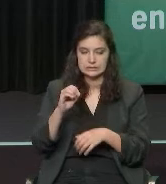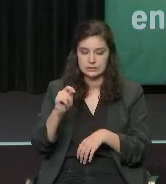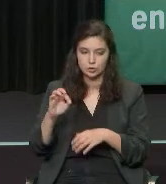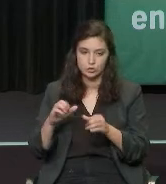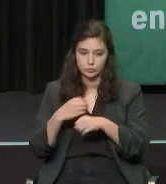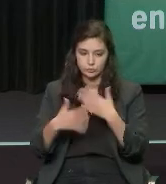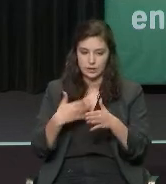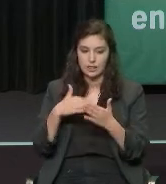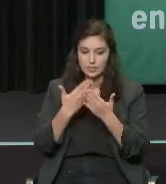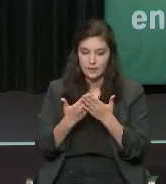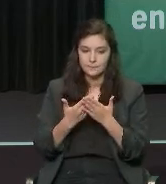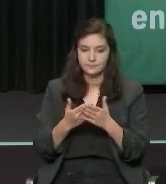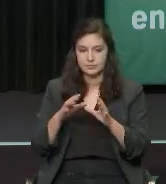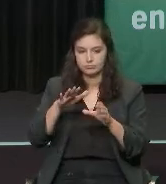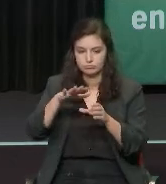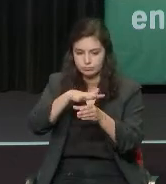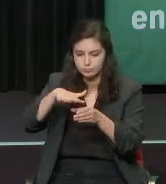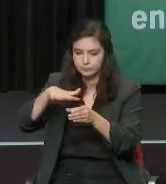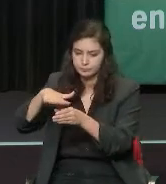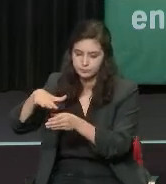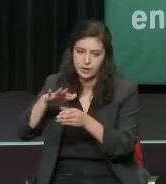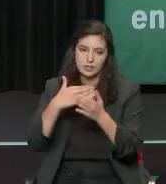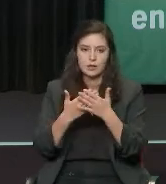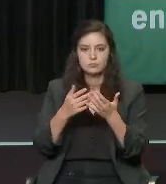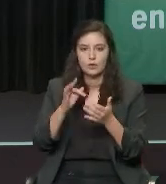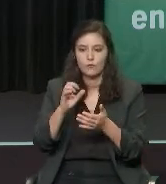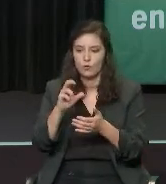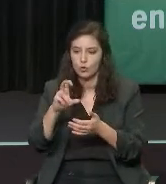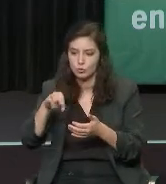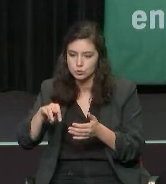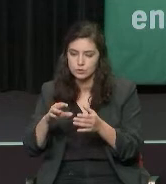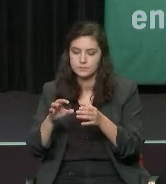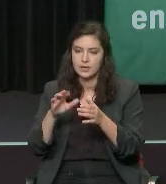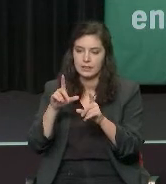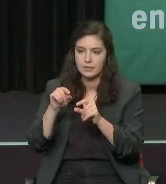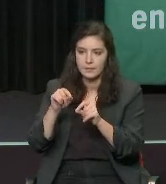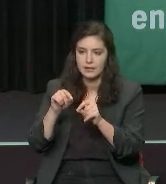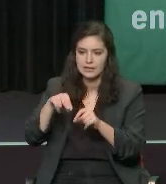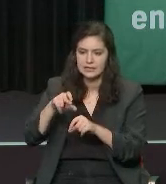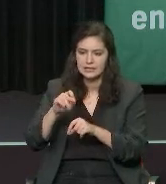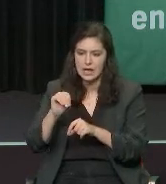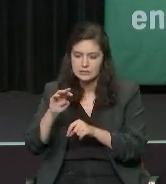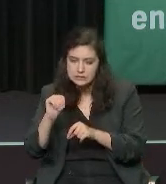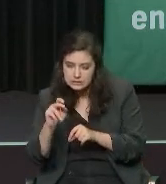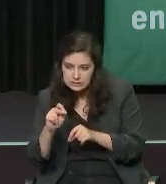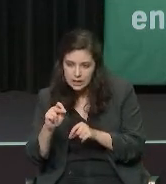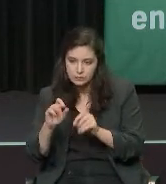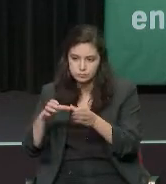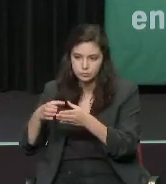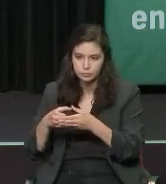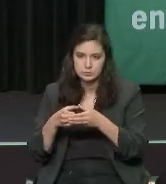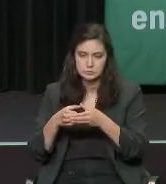products for the AFOLU sector, so agriculture, forest, and land use. Also, there was a NASA dashboard, NASA-led